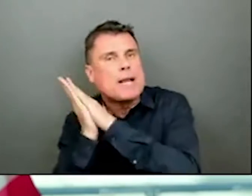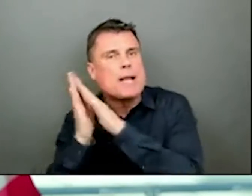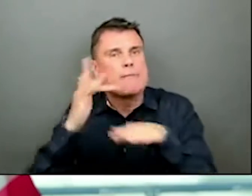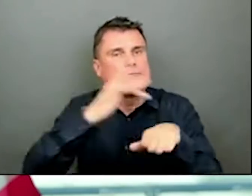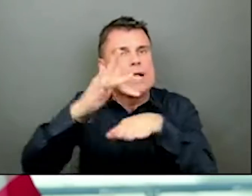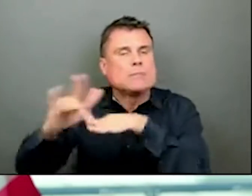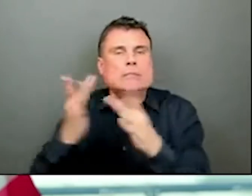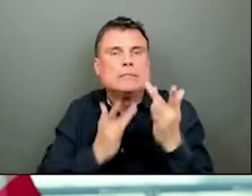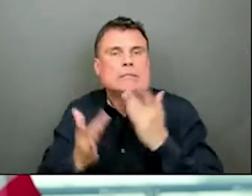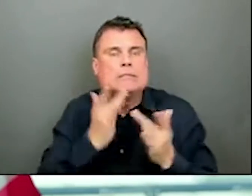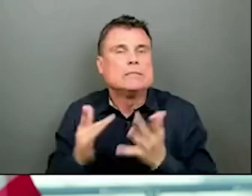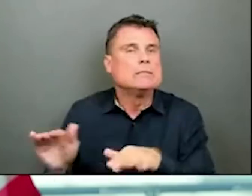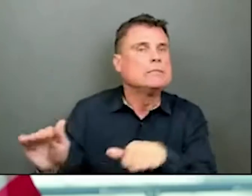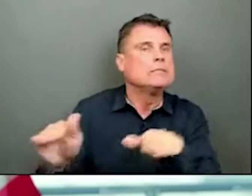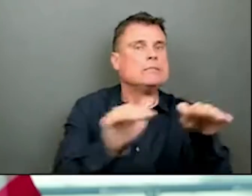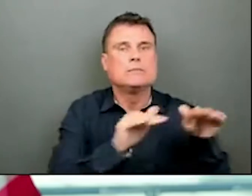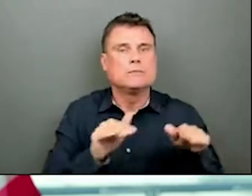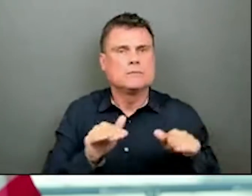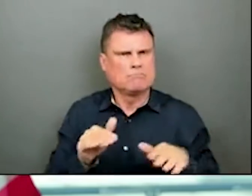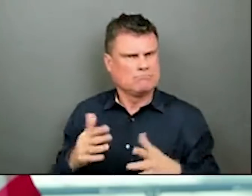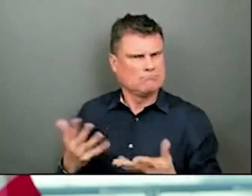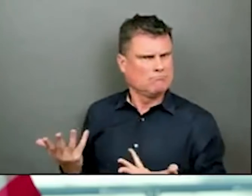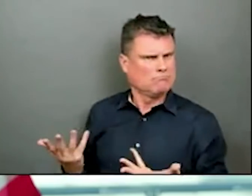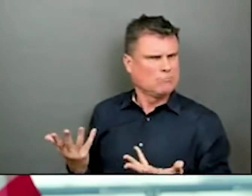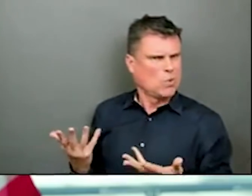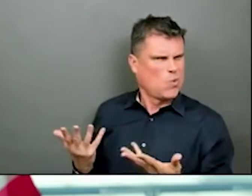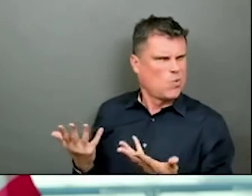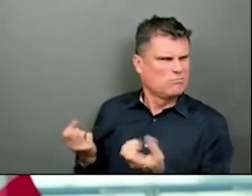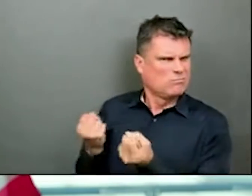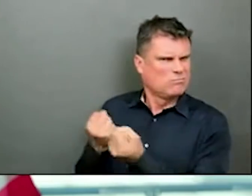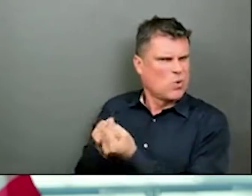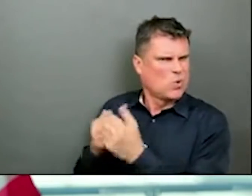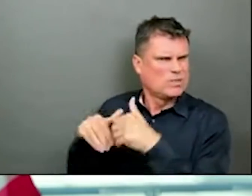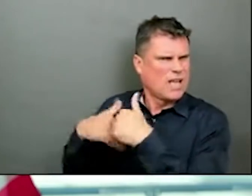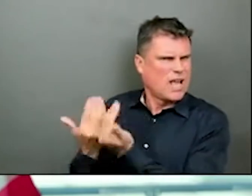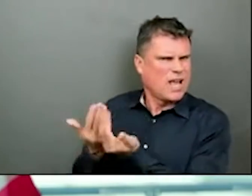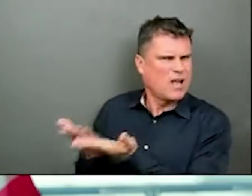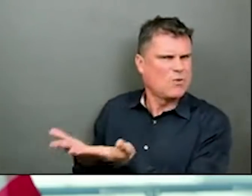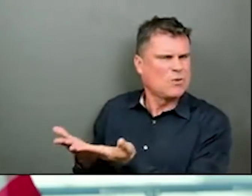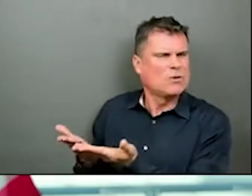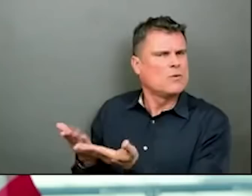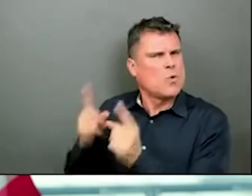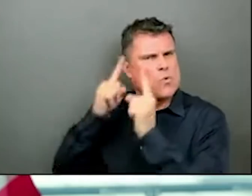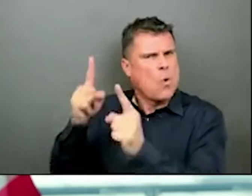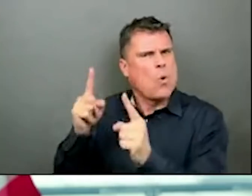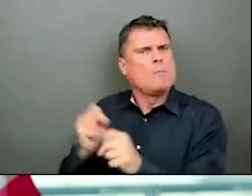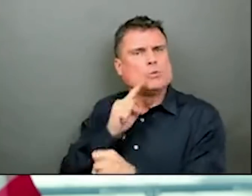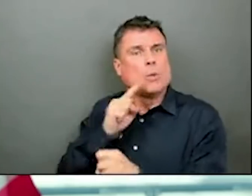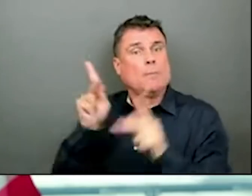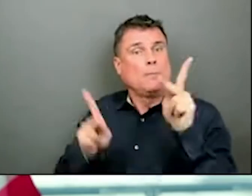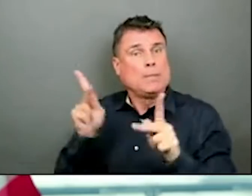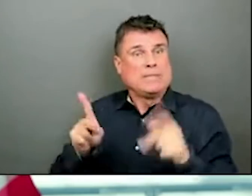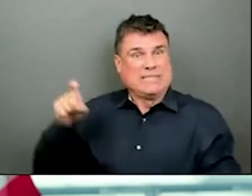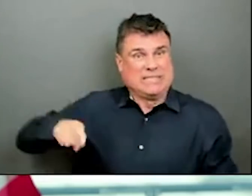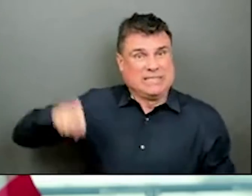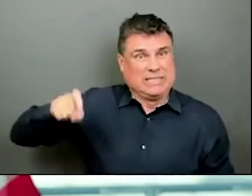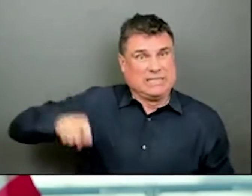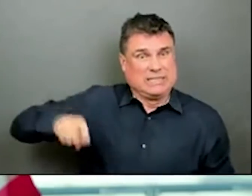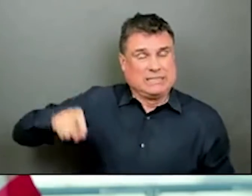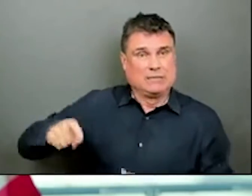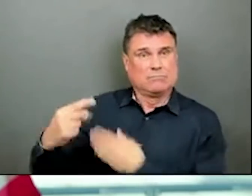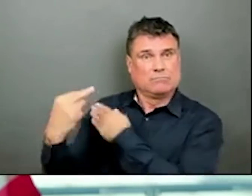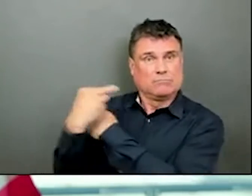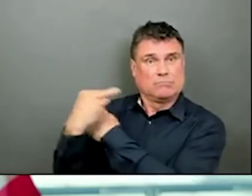could you elaborate on just what kind of support are they getting to try to make sure that everybody who needs care is getting it in these